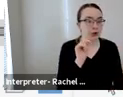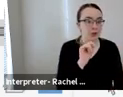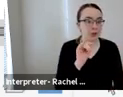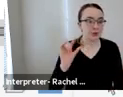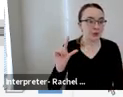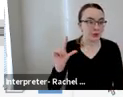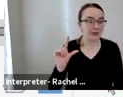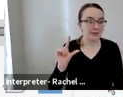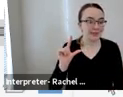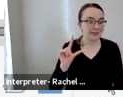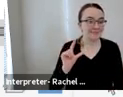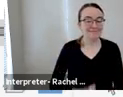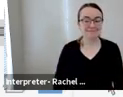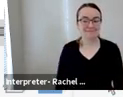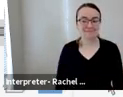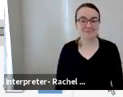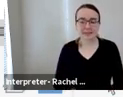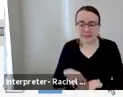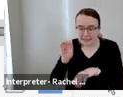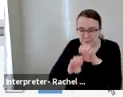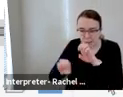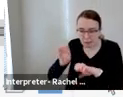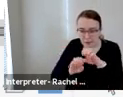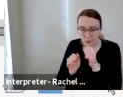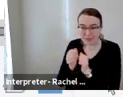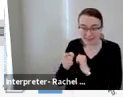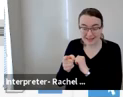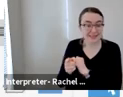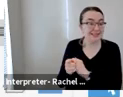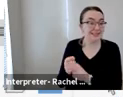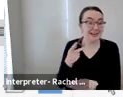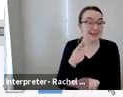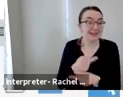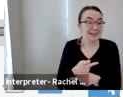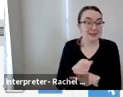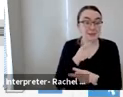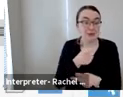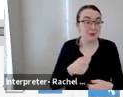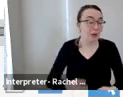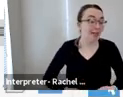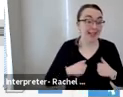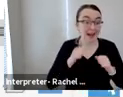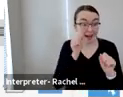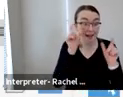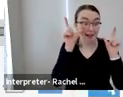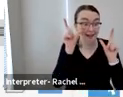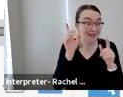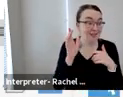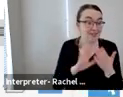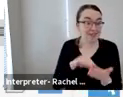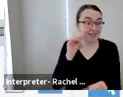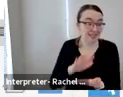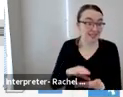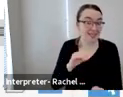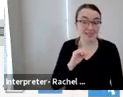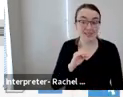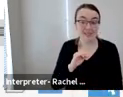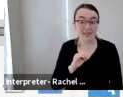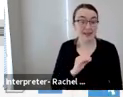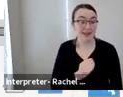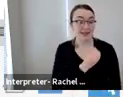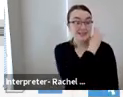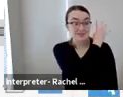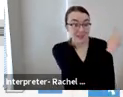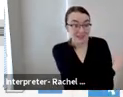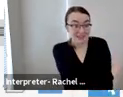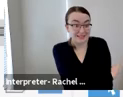point, because little experiments like this teach you a lot, okay? All of the fins on his back